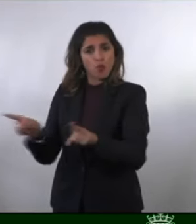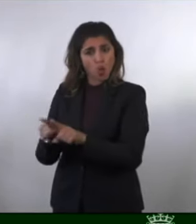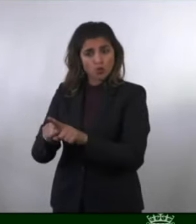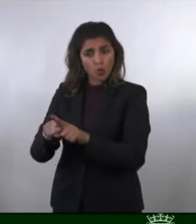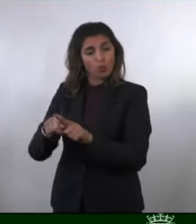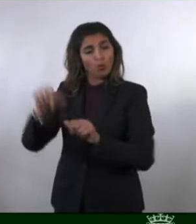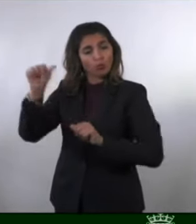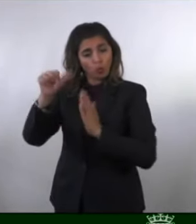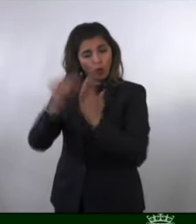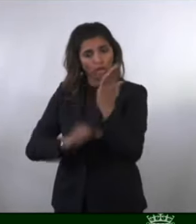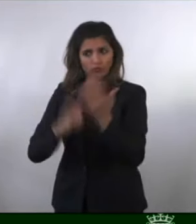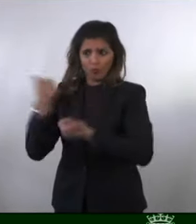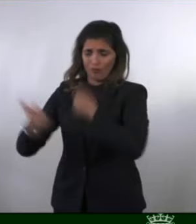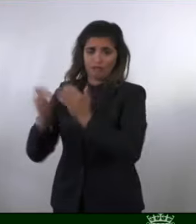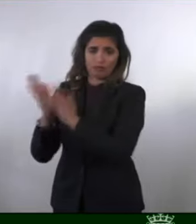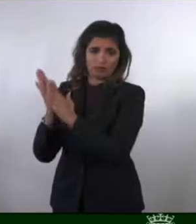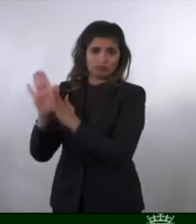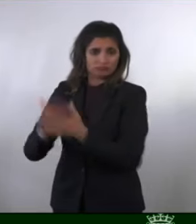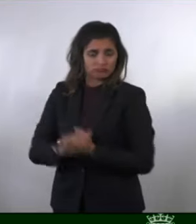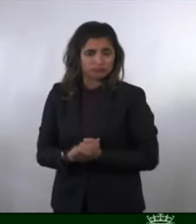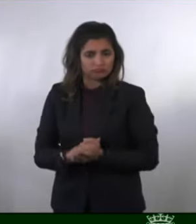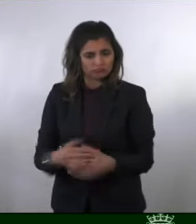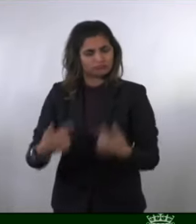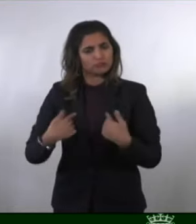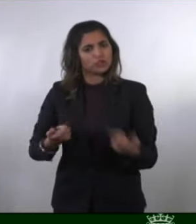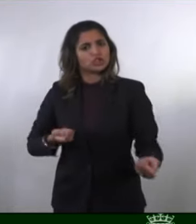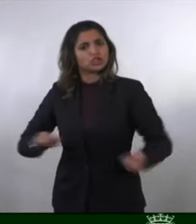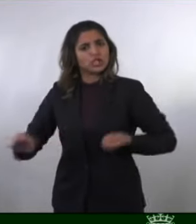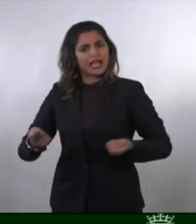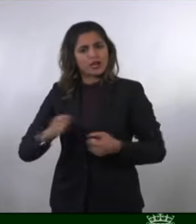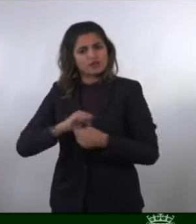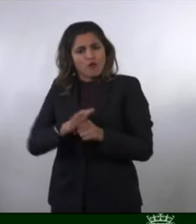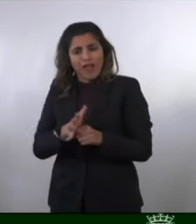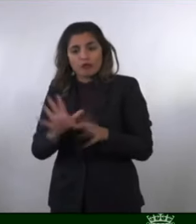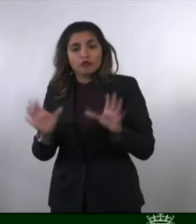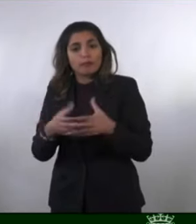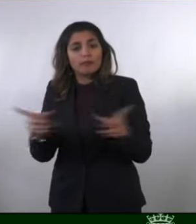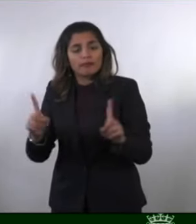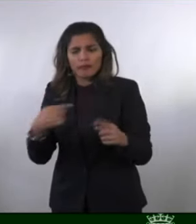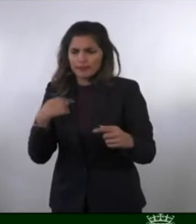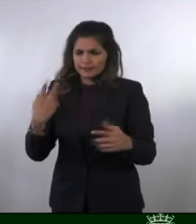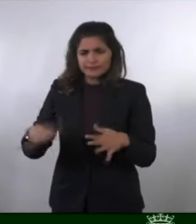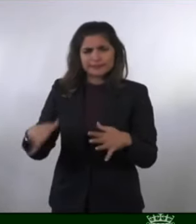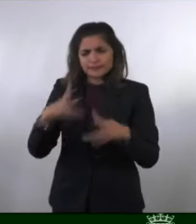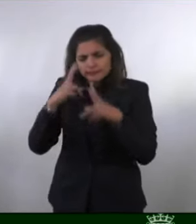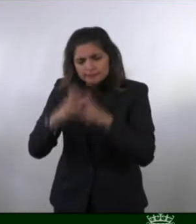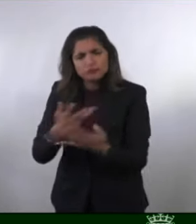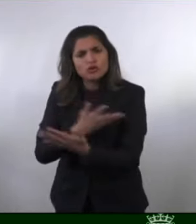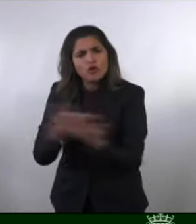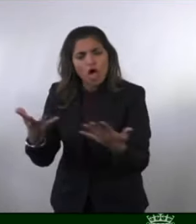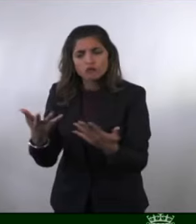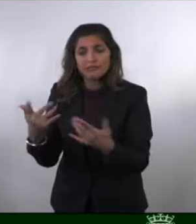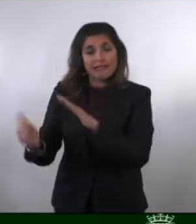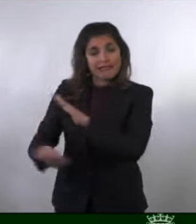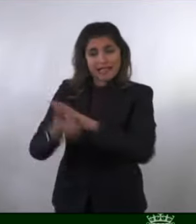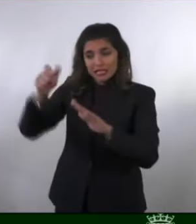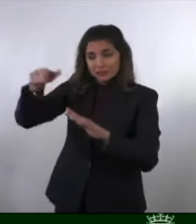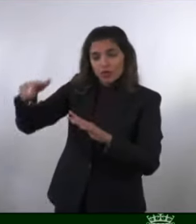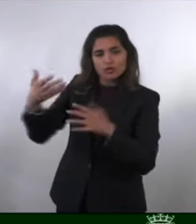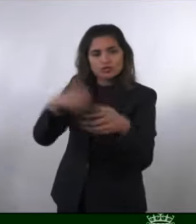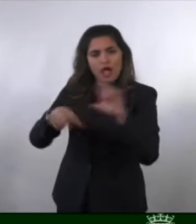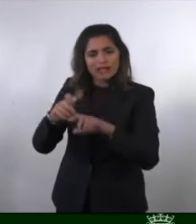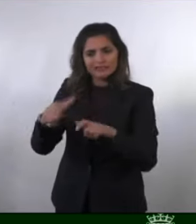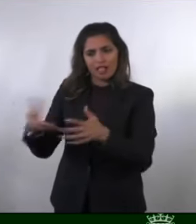of the all-party group on coronavirus, we've repeatedly heard in the course of our inquiry from experts and scientists who are concerned that a prospective vaccine,